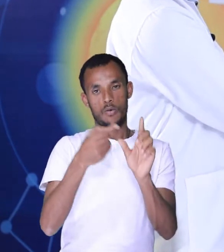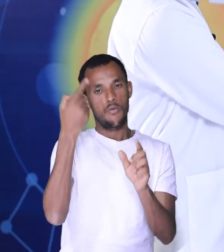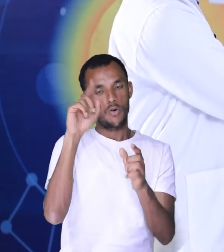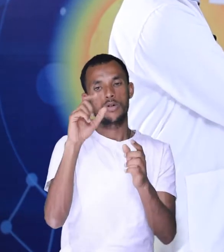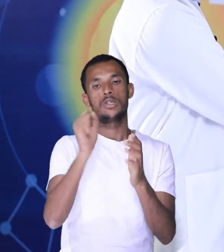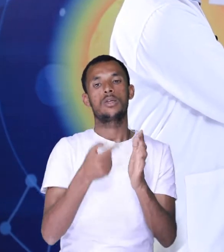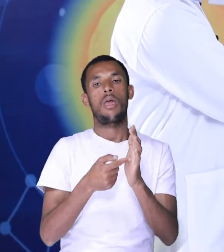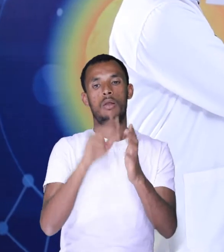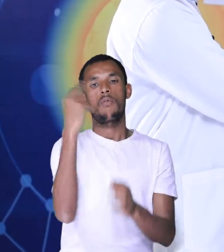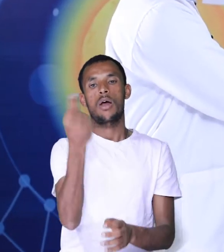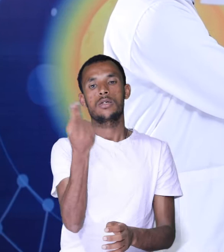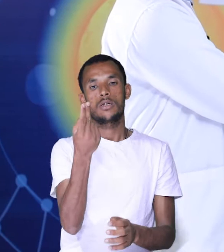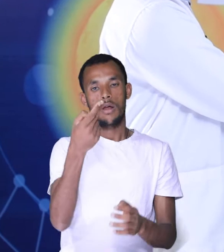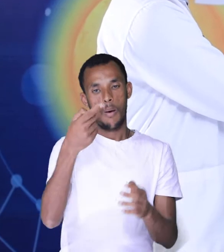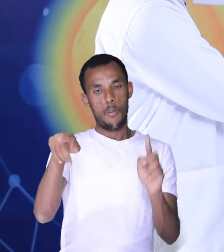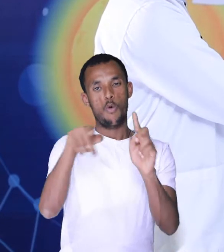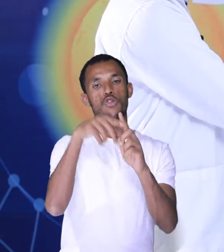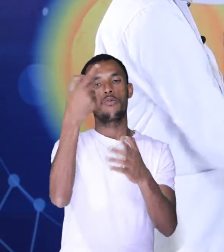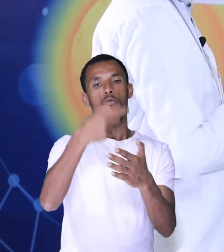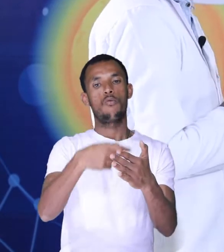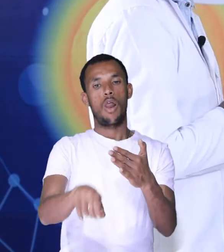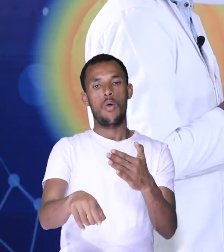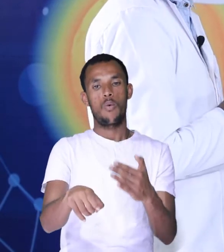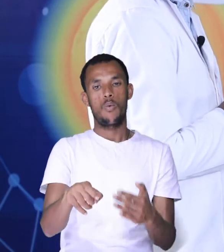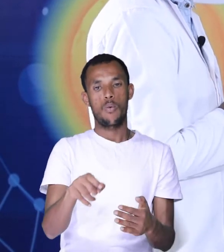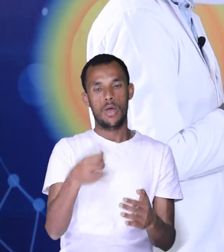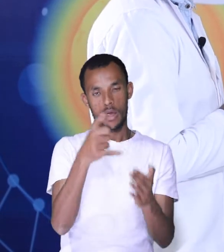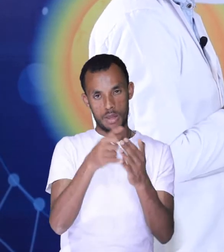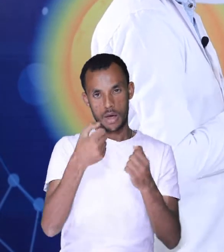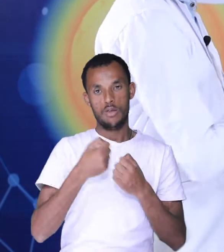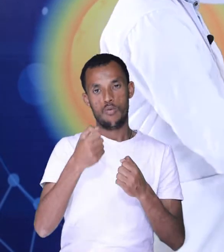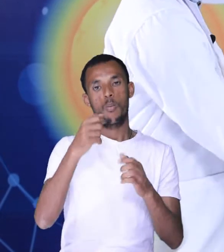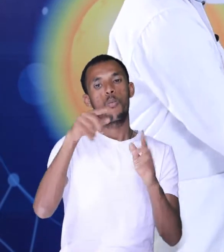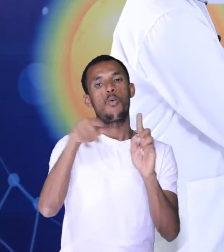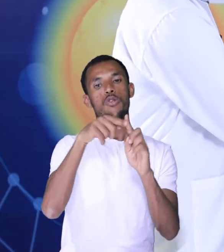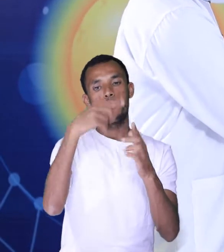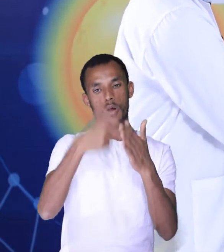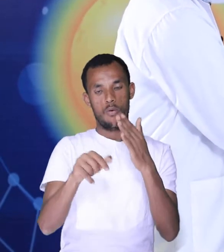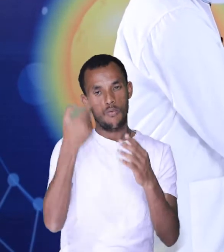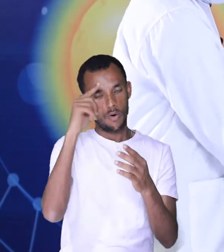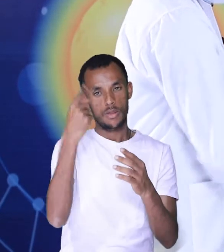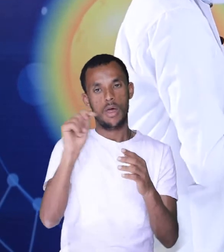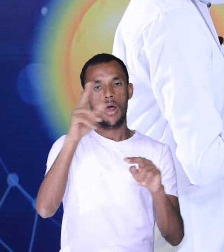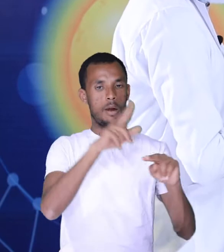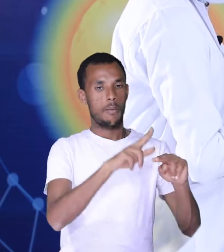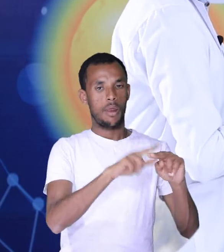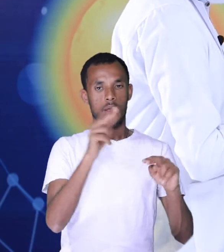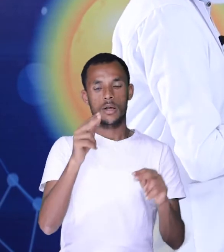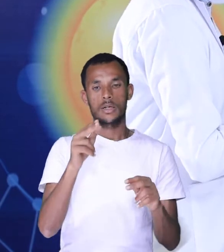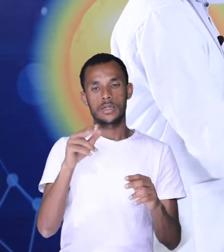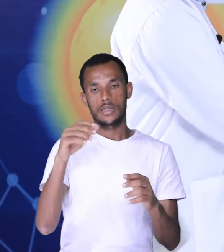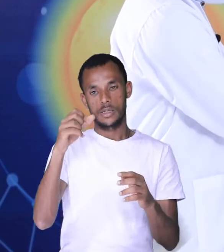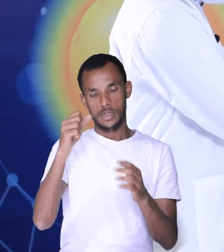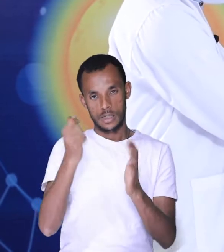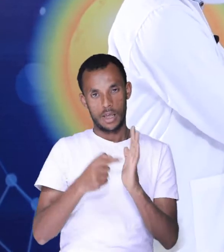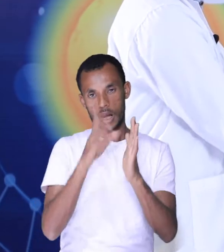sine function have a positive value. It has positive value. But for the remaining sine and the